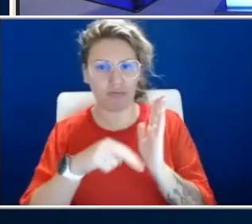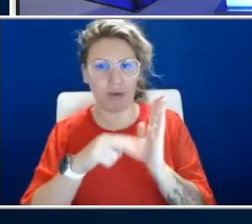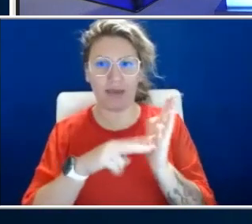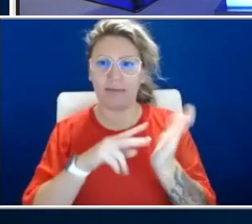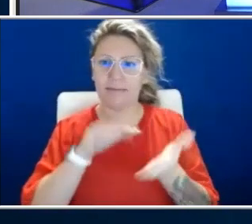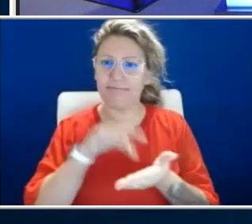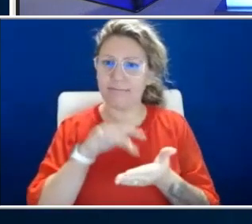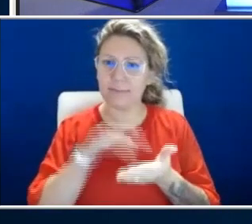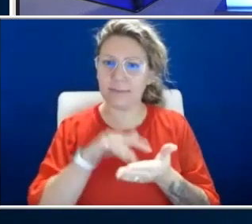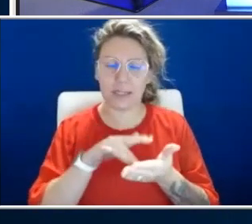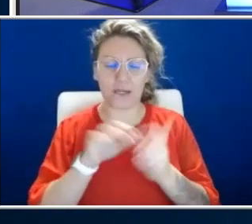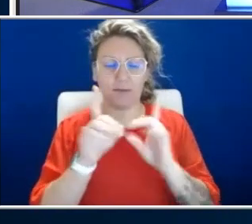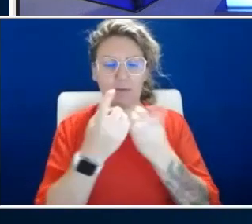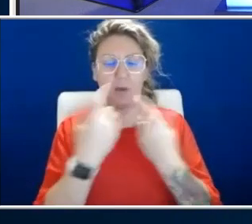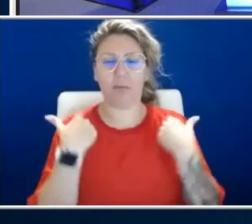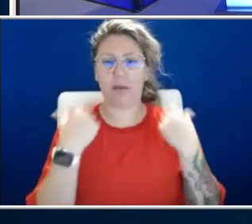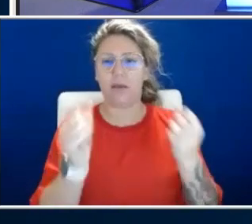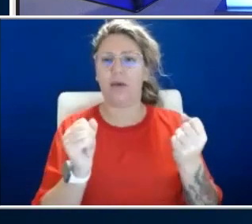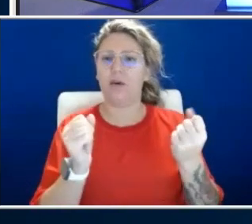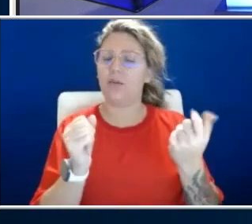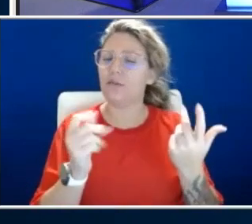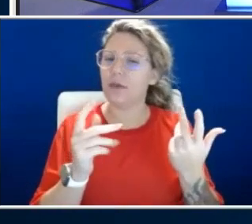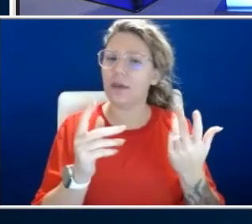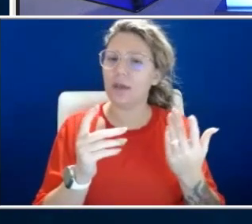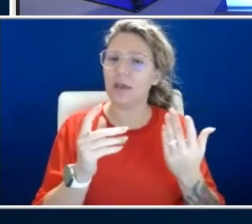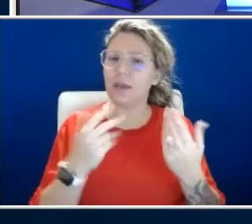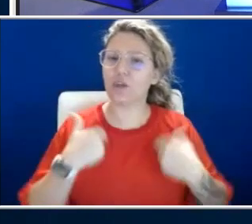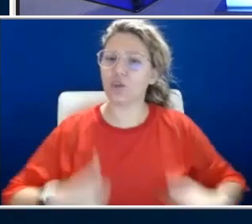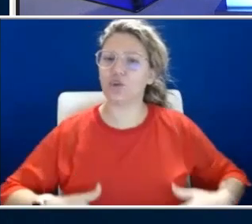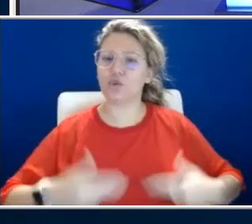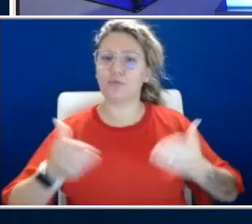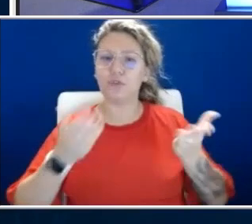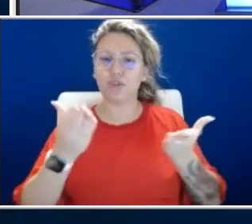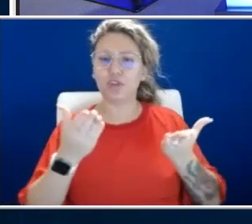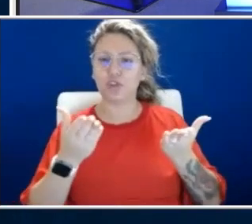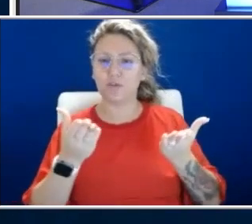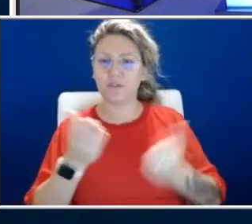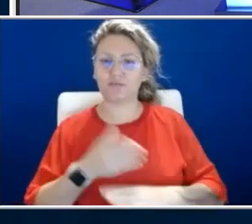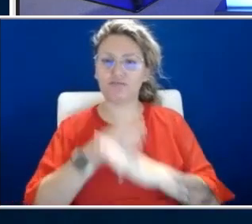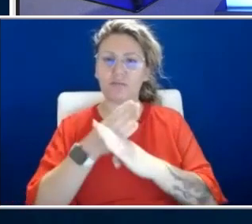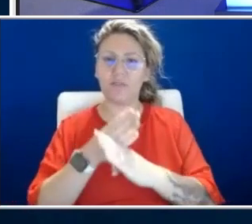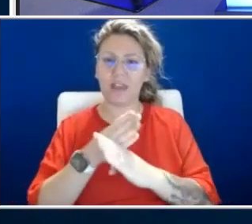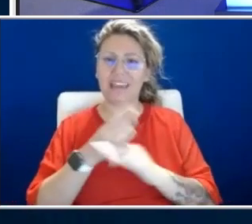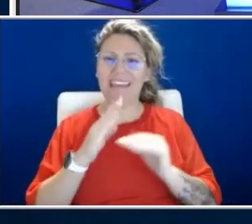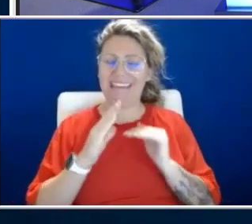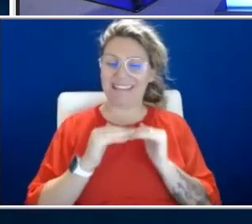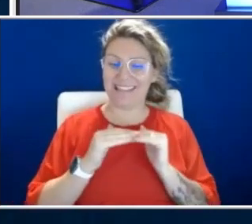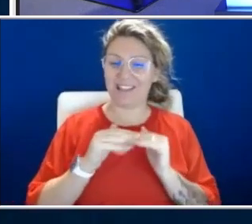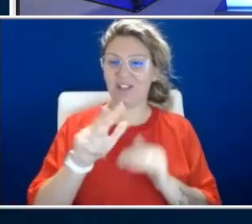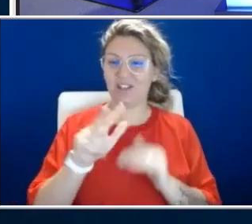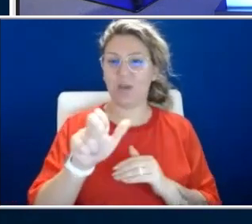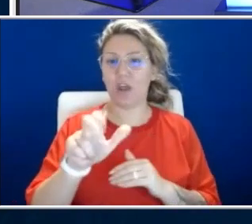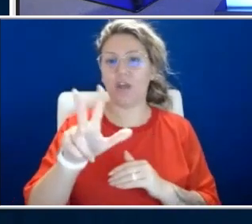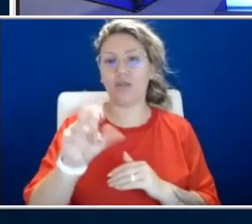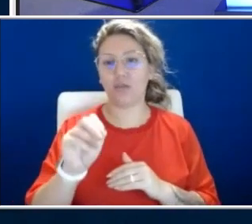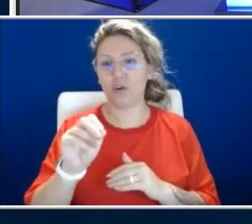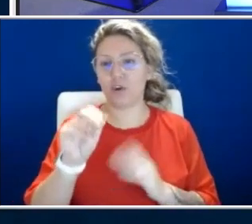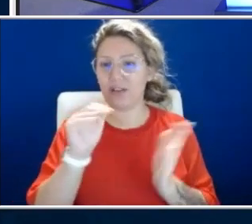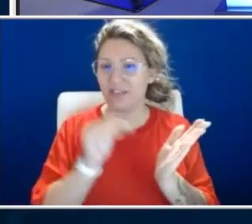that 2 doses of COVID vaccine prevented at least 330,000 deaths and nearly